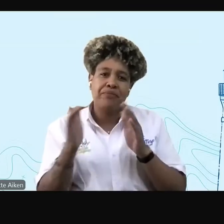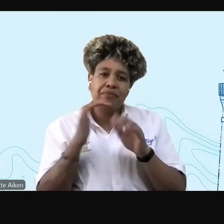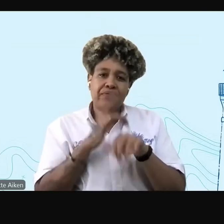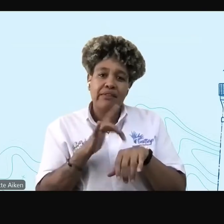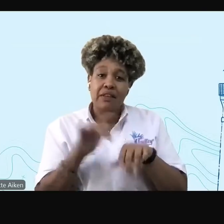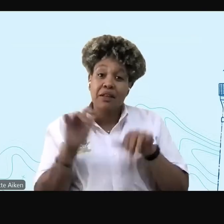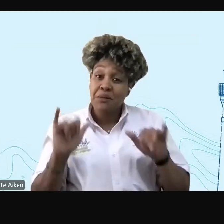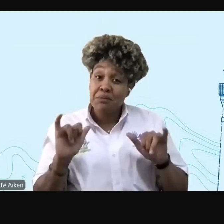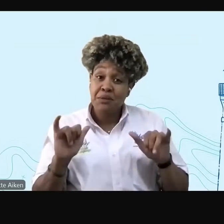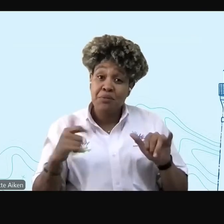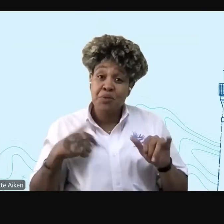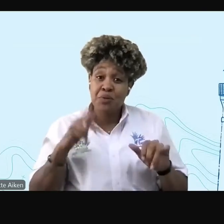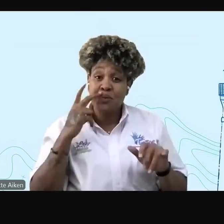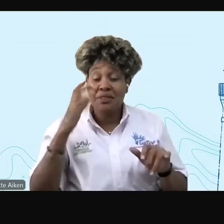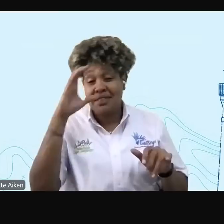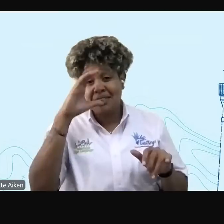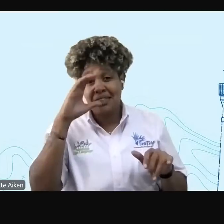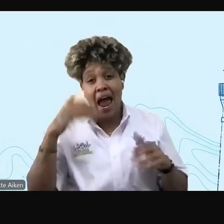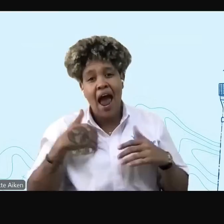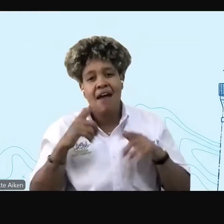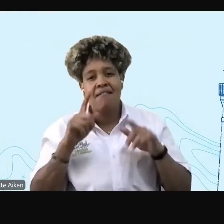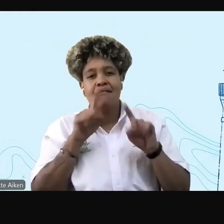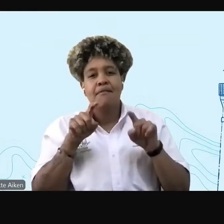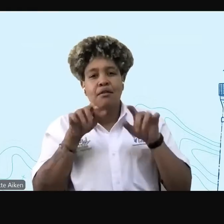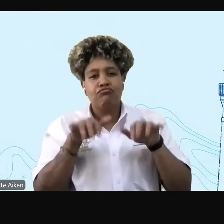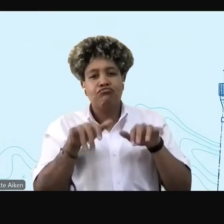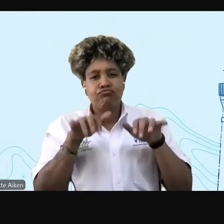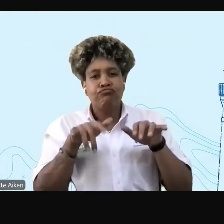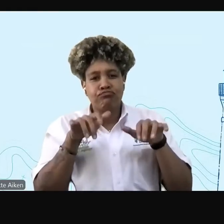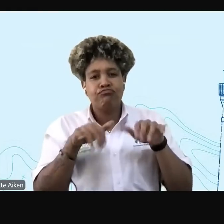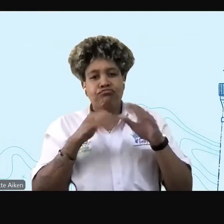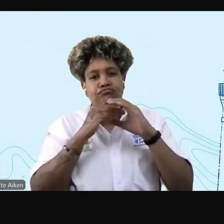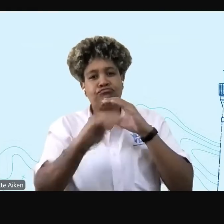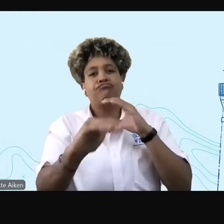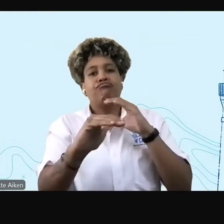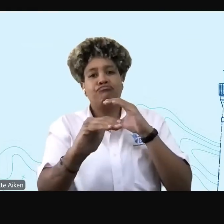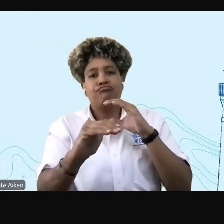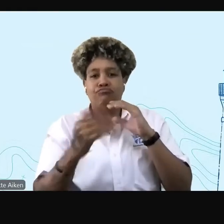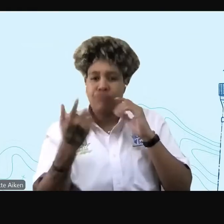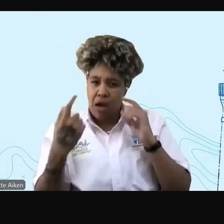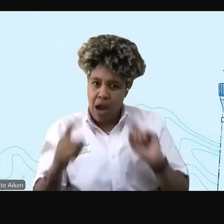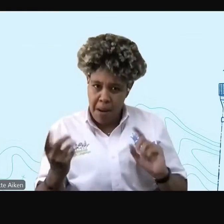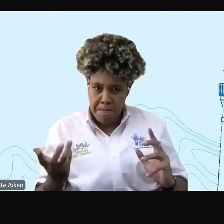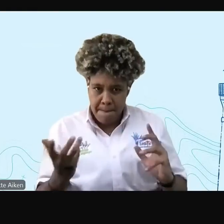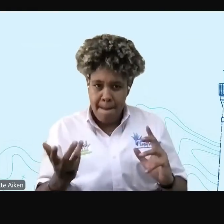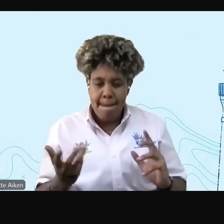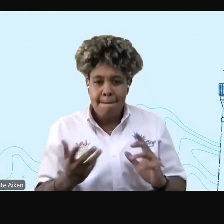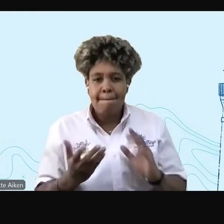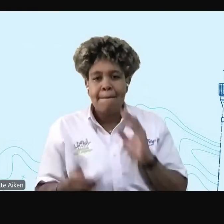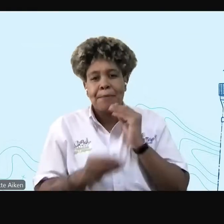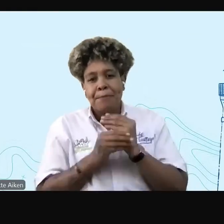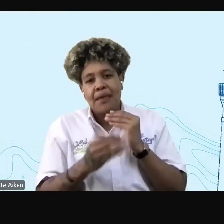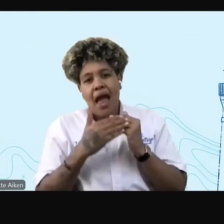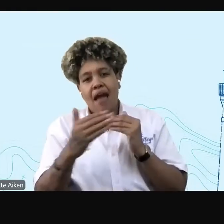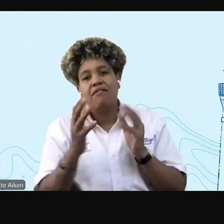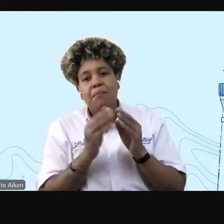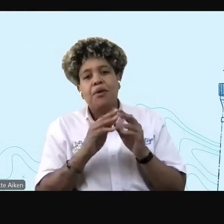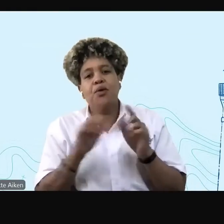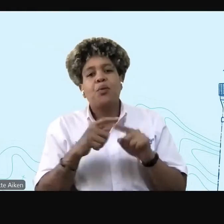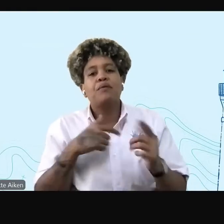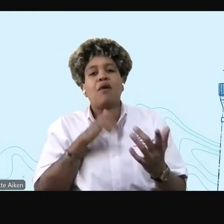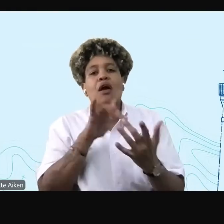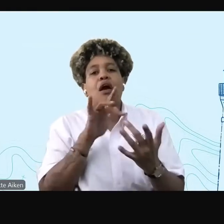usual, we will seek to have all questions answered subsequent to the meeting once we have